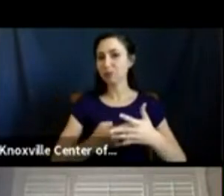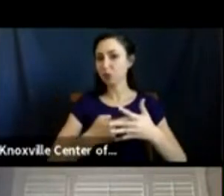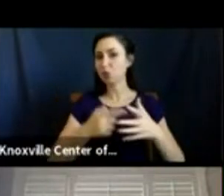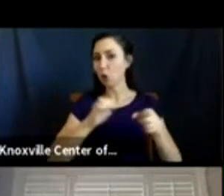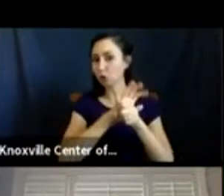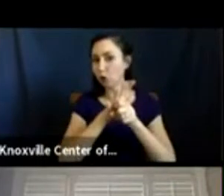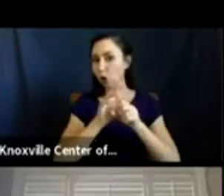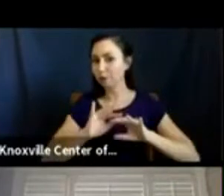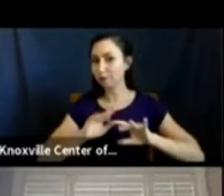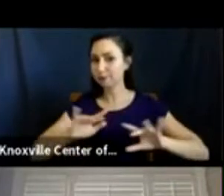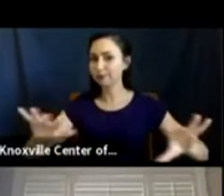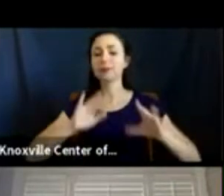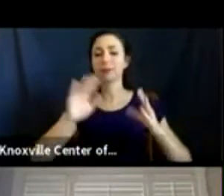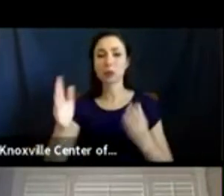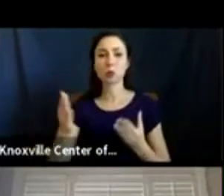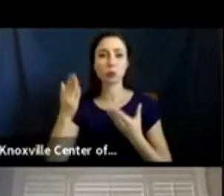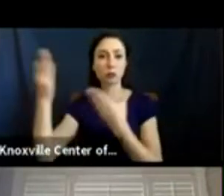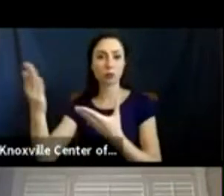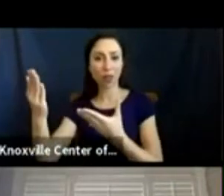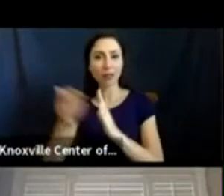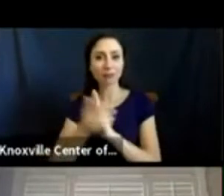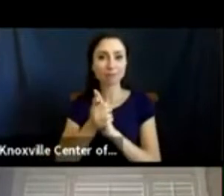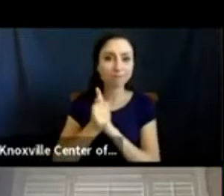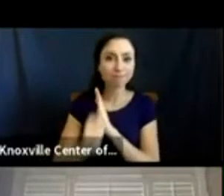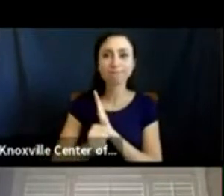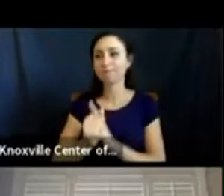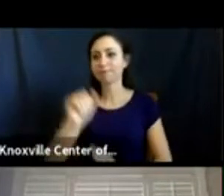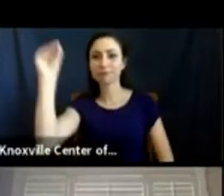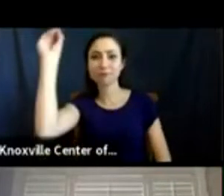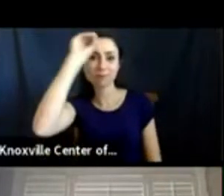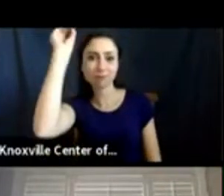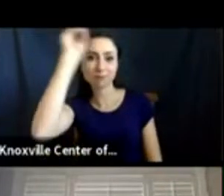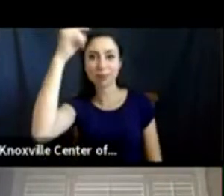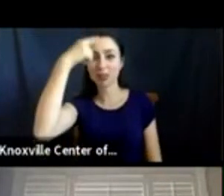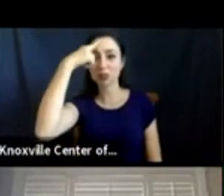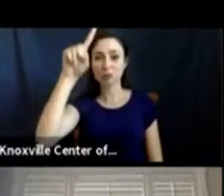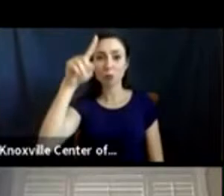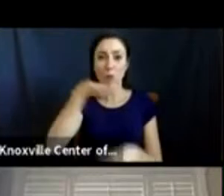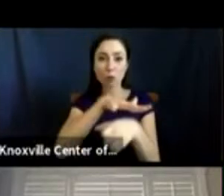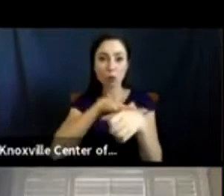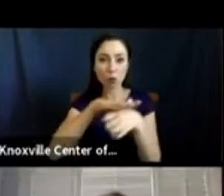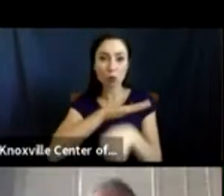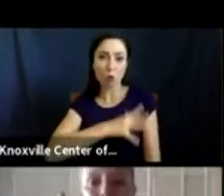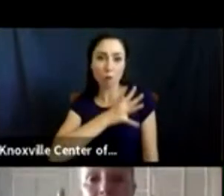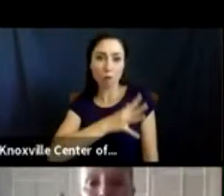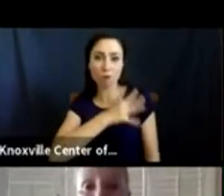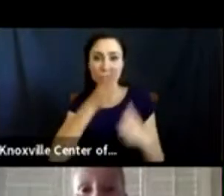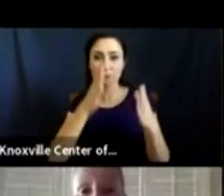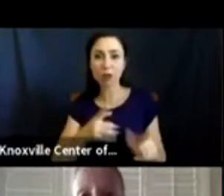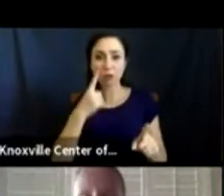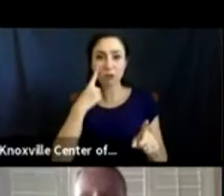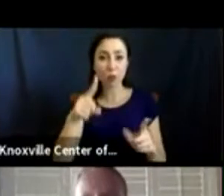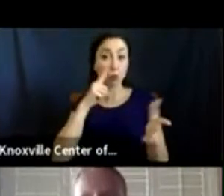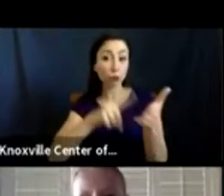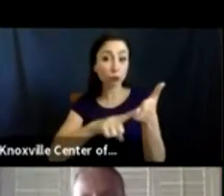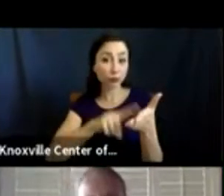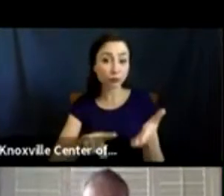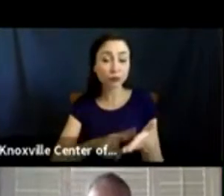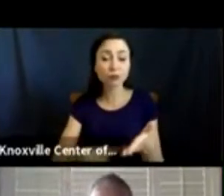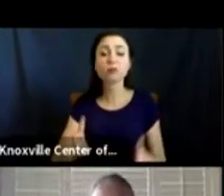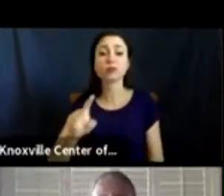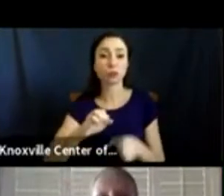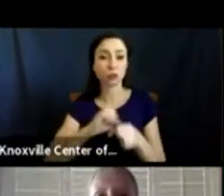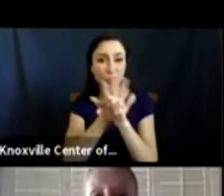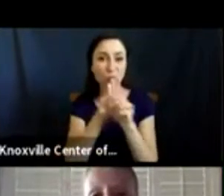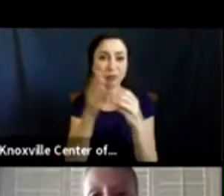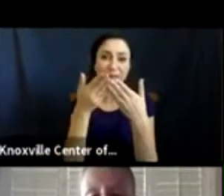the community, to local officials and state level officials about research on coronaviruses generally and